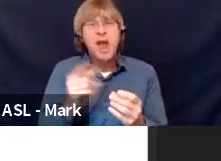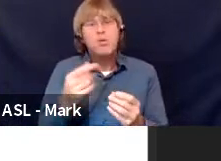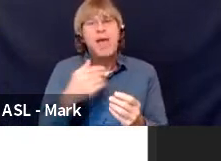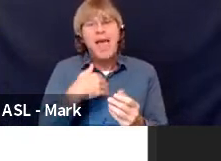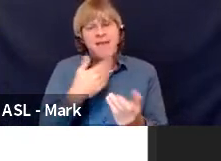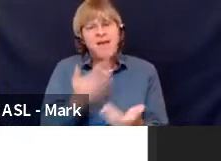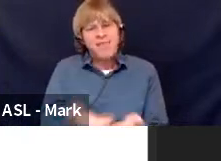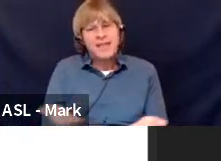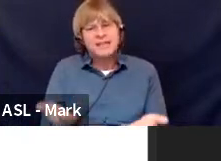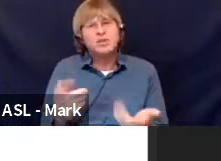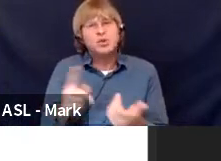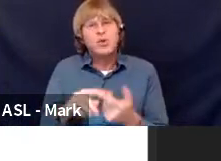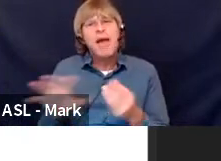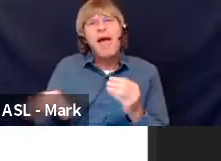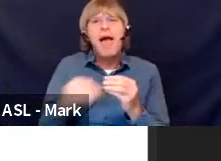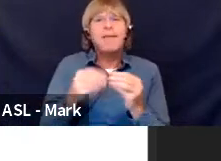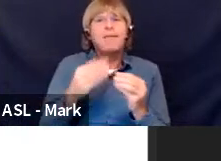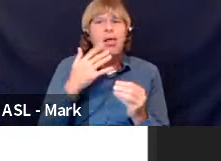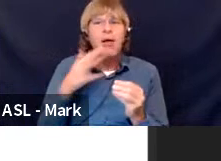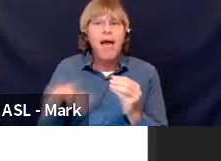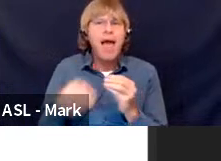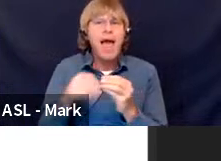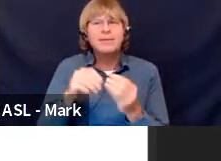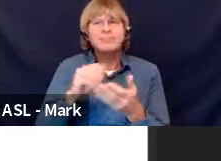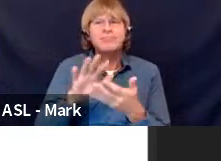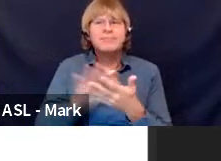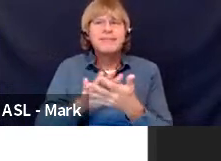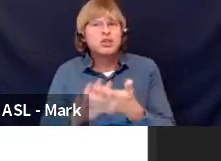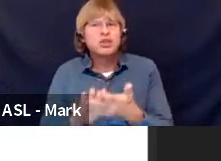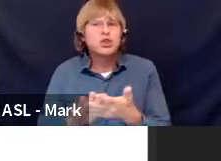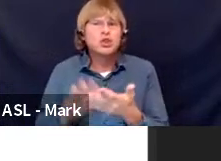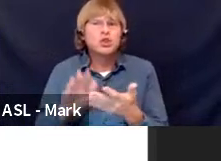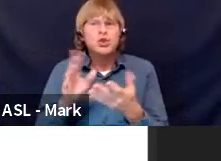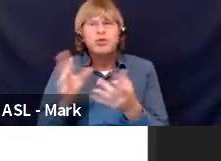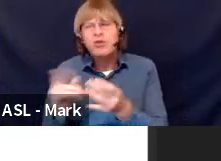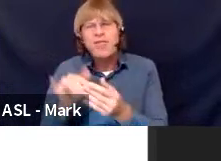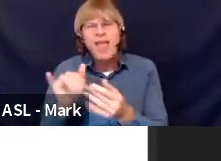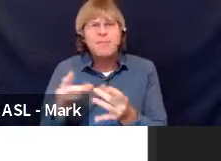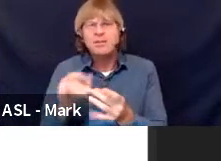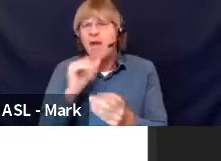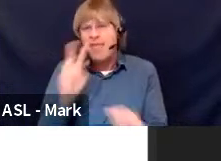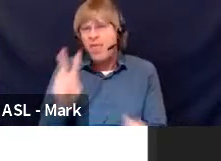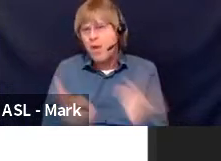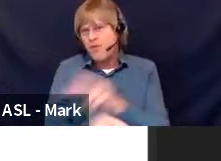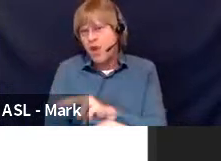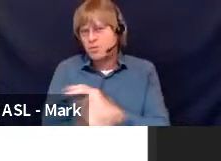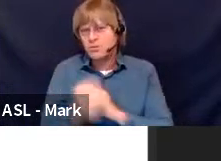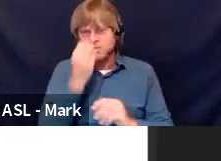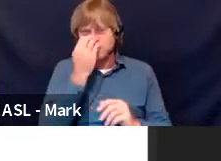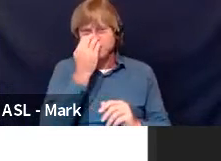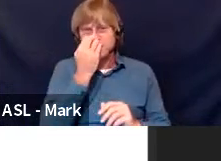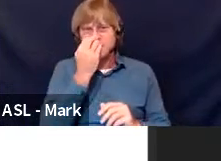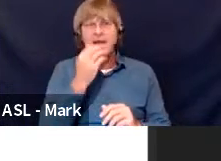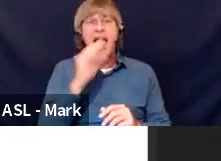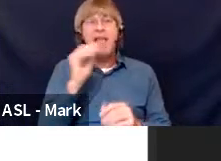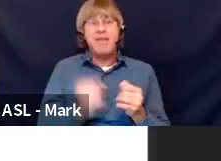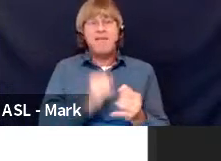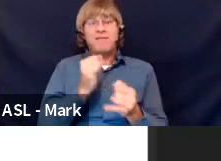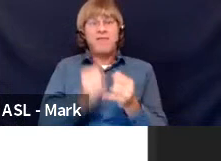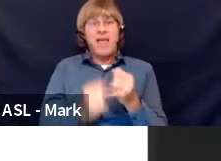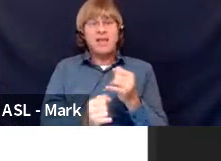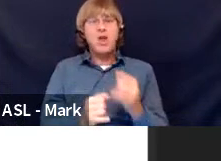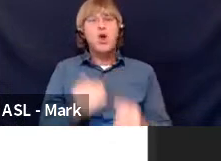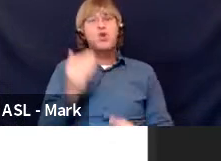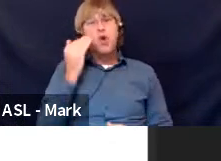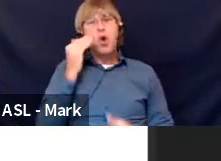things to add color and add texture to the message, and not the other way around. And finally,